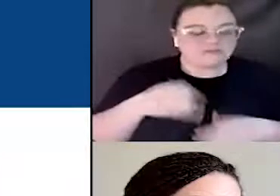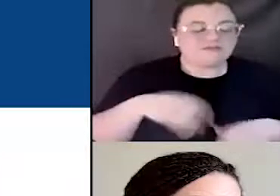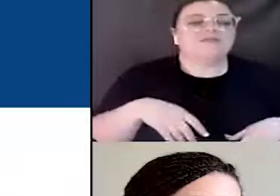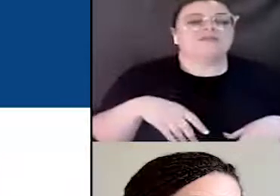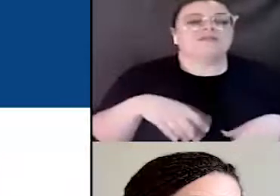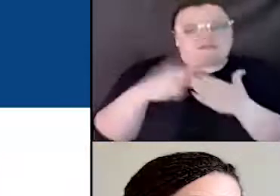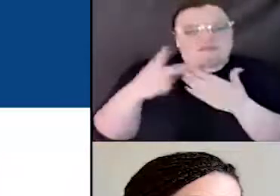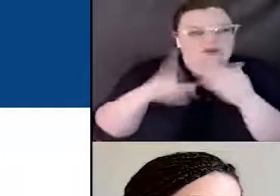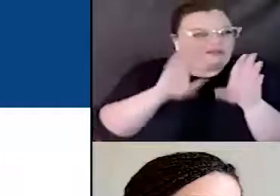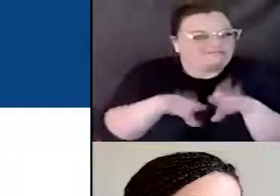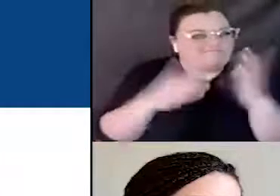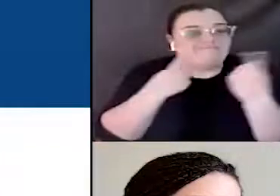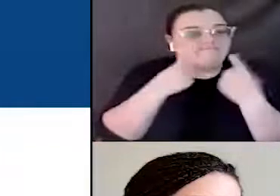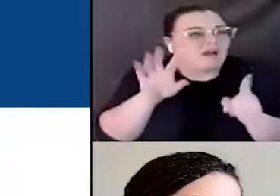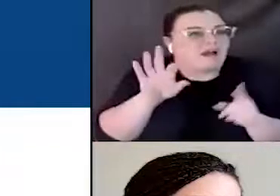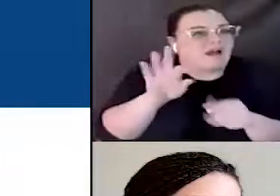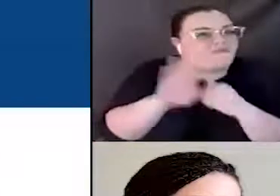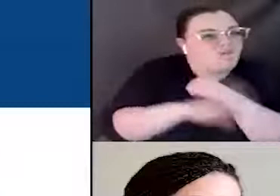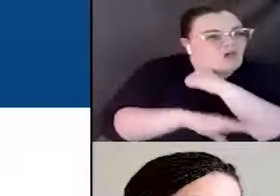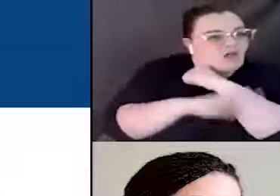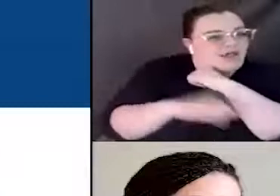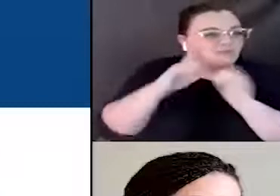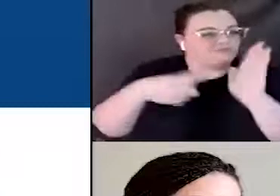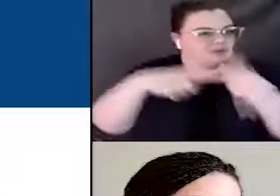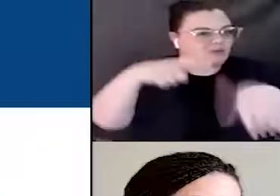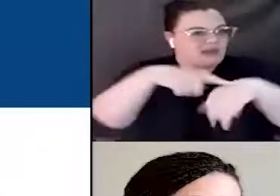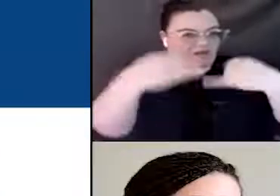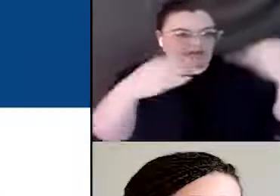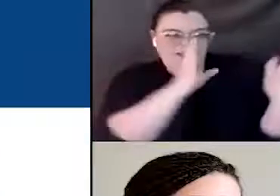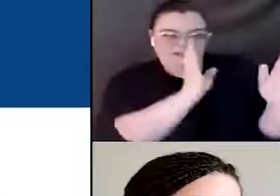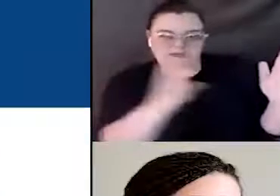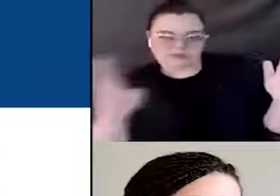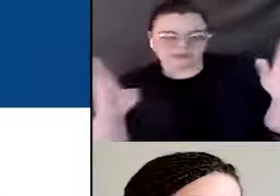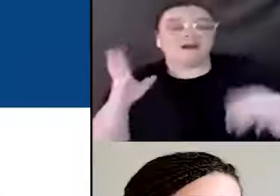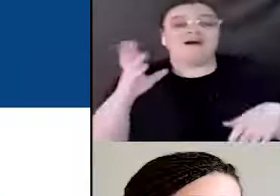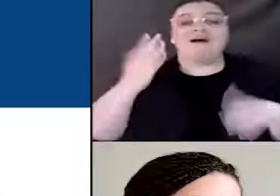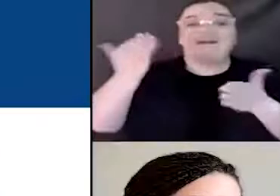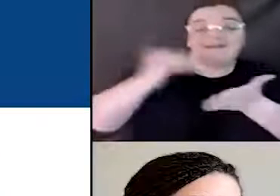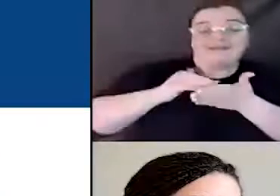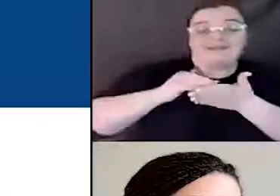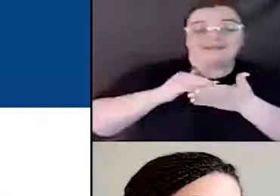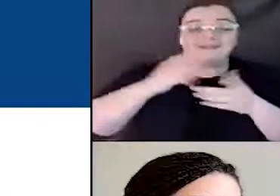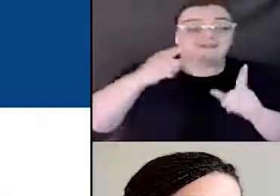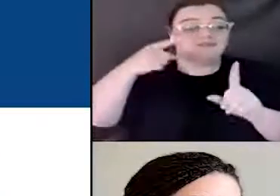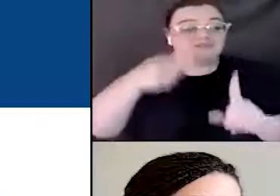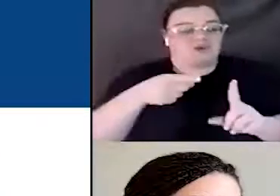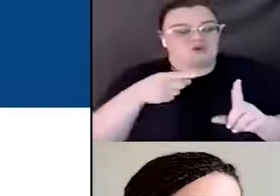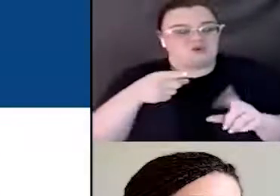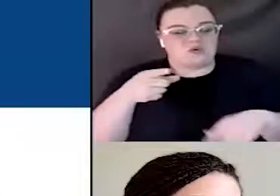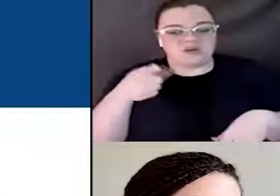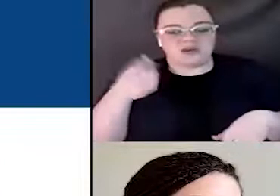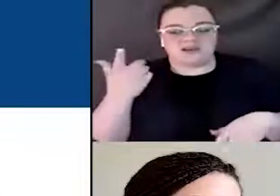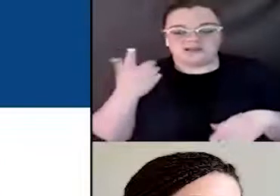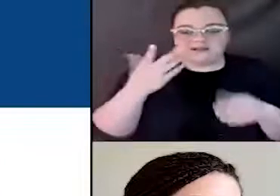this fall. I'll show you a timeline in a second, but you know, again, this is a purpose of the program is to